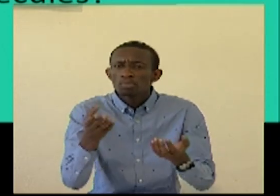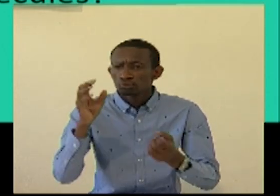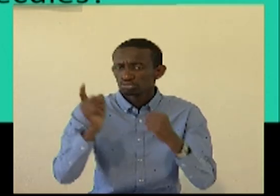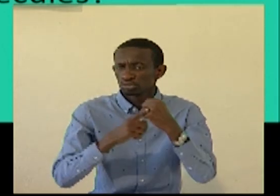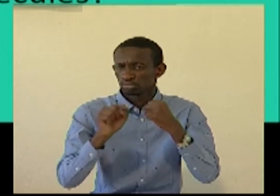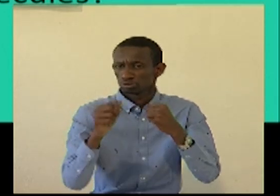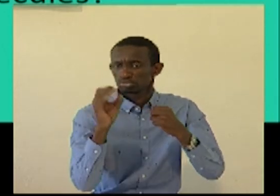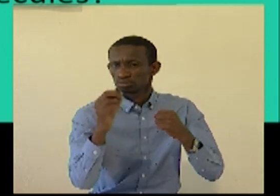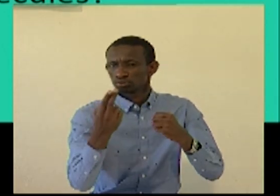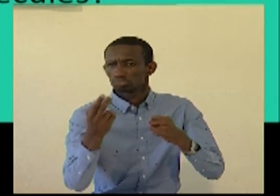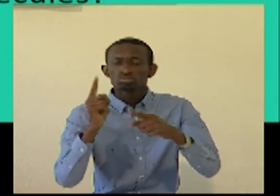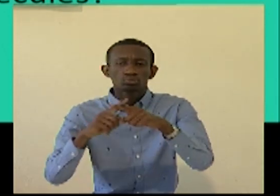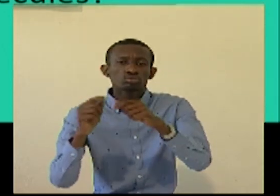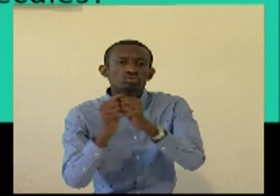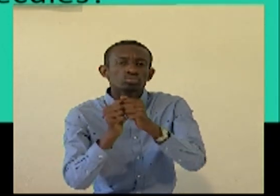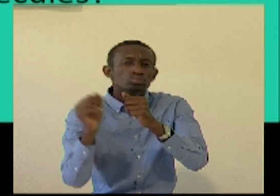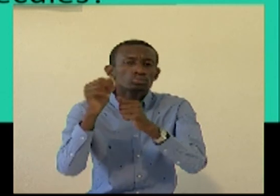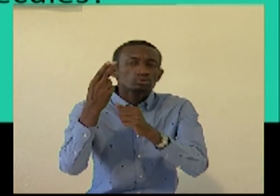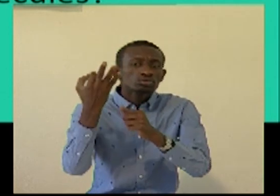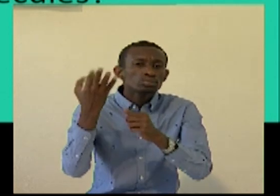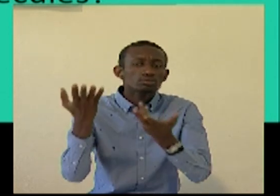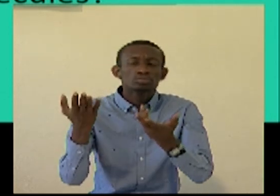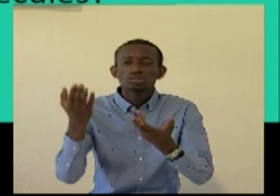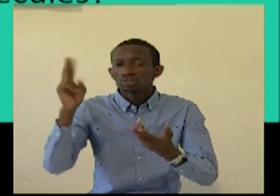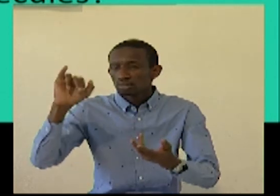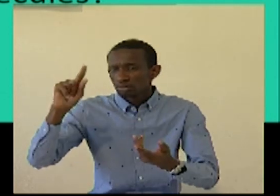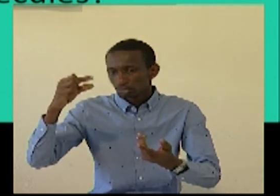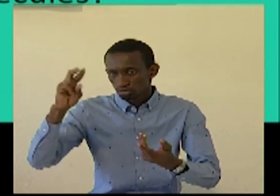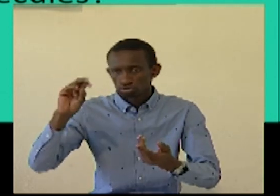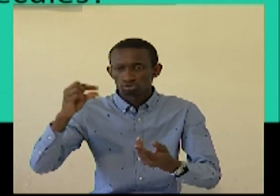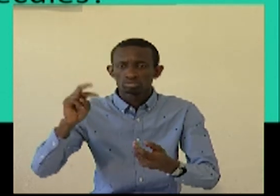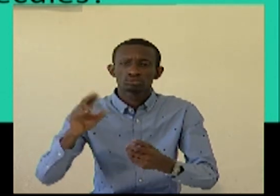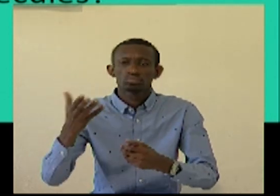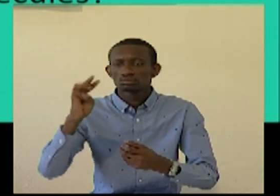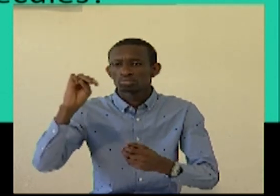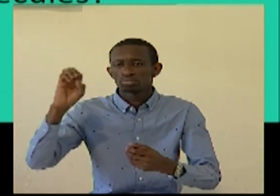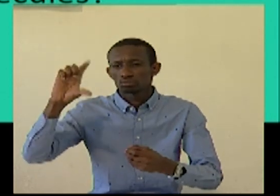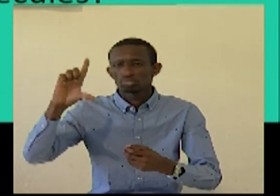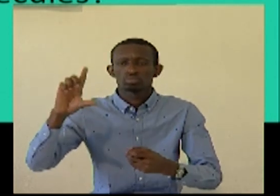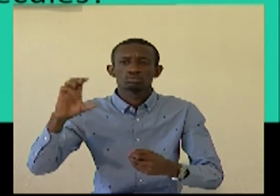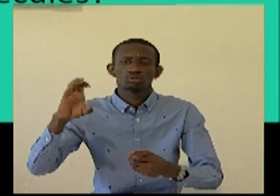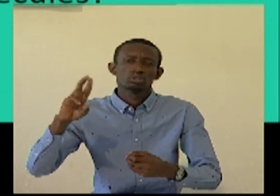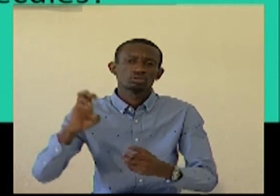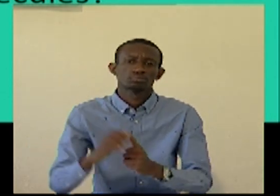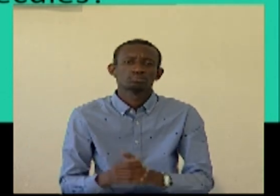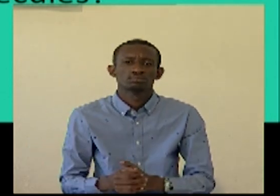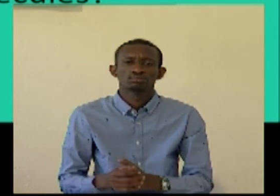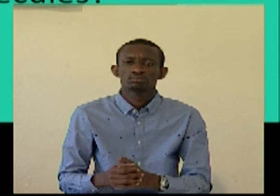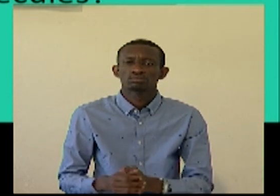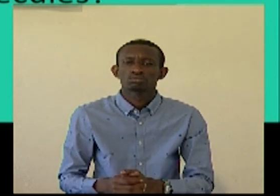6.022 times 10 power 23 nitrogen molecules. Here you have